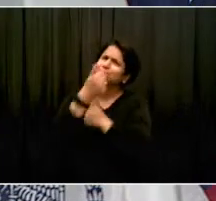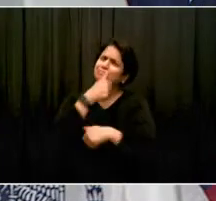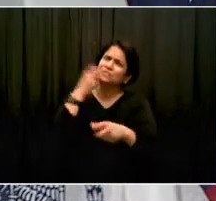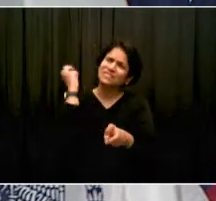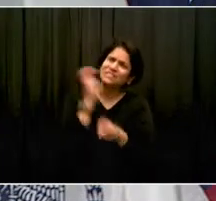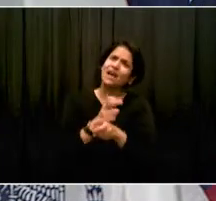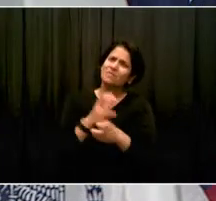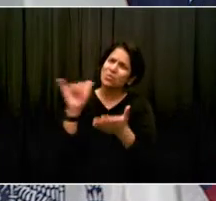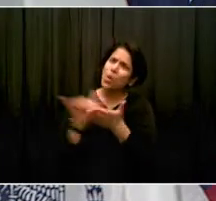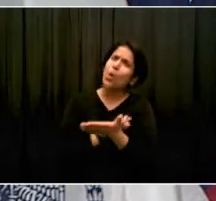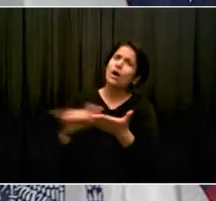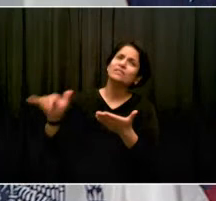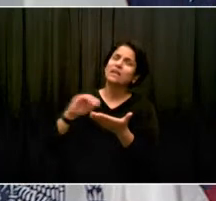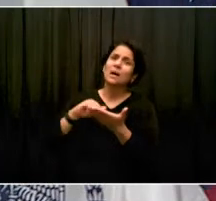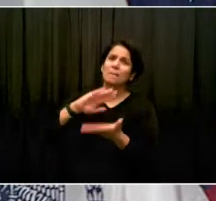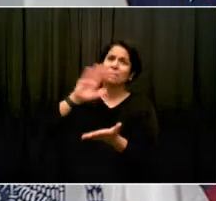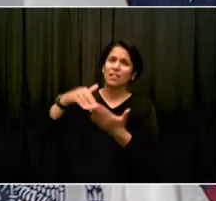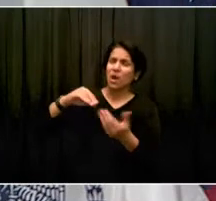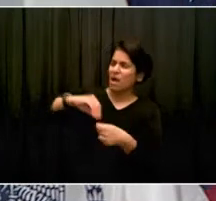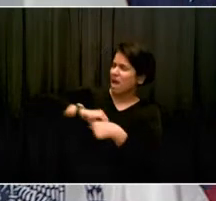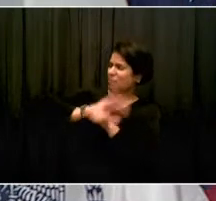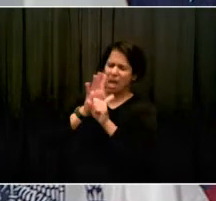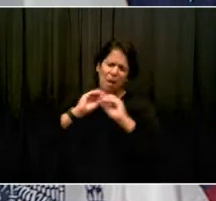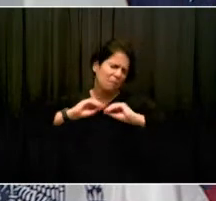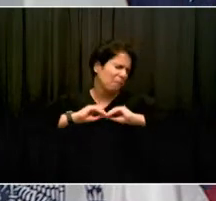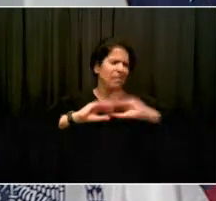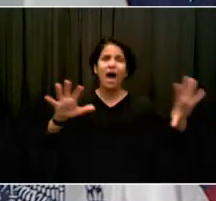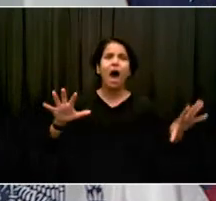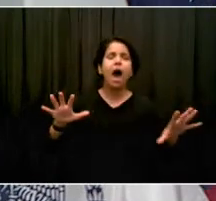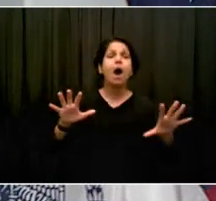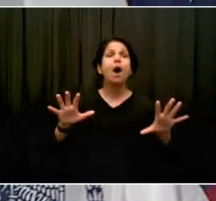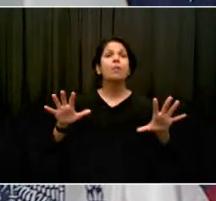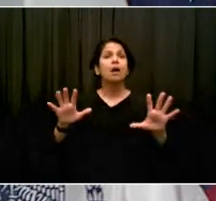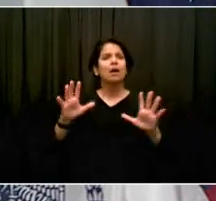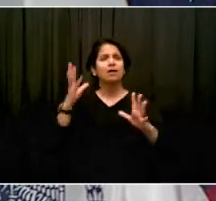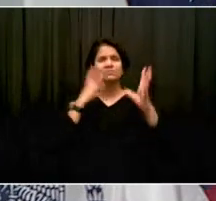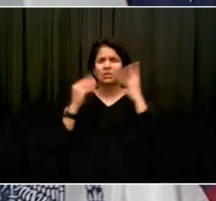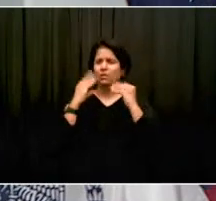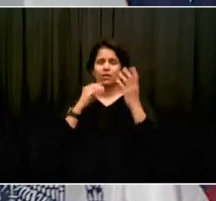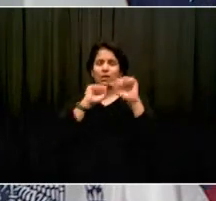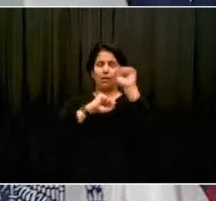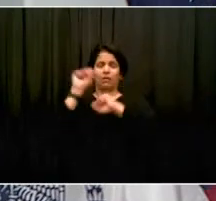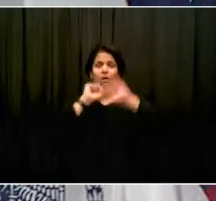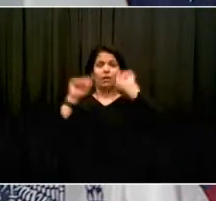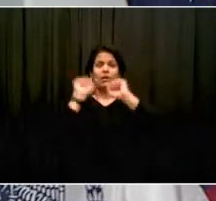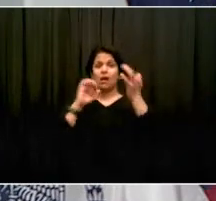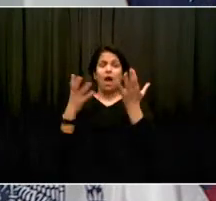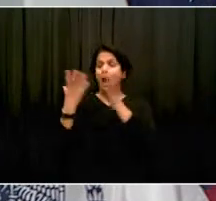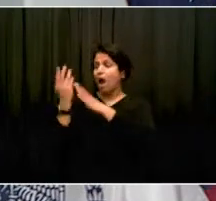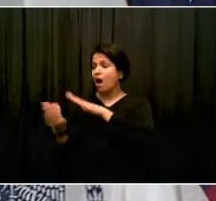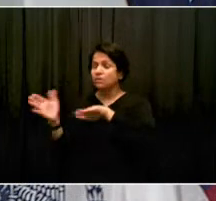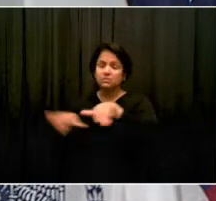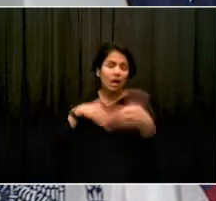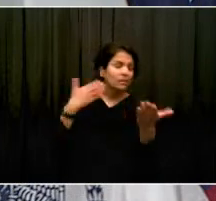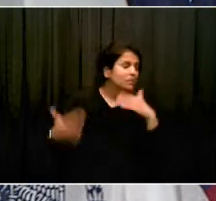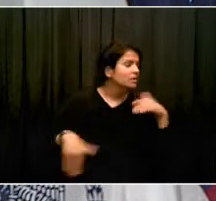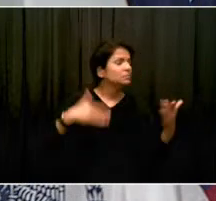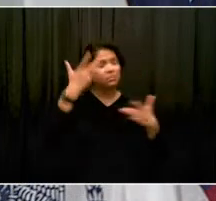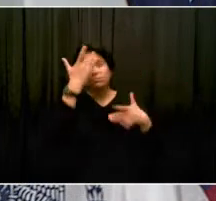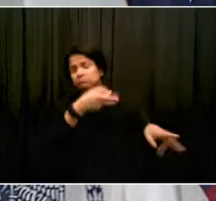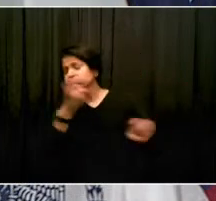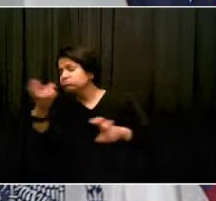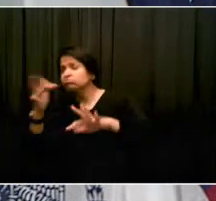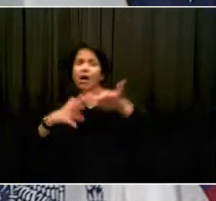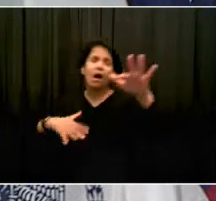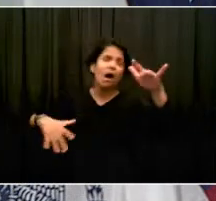over and over and over again. I always get folks who've asked me questions, well, someone didn't do the right thing, or, oh, I see someone not following the rules. You know what I